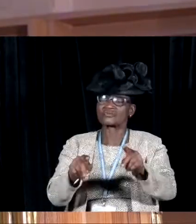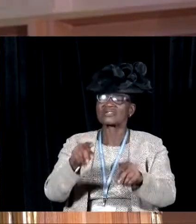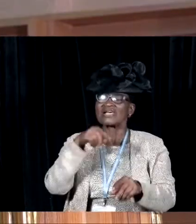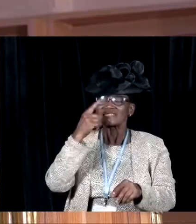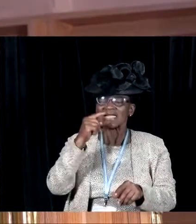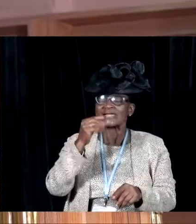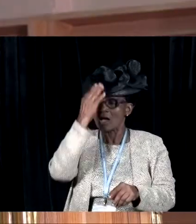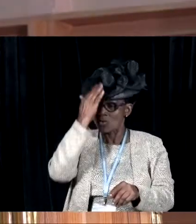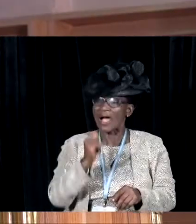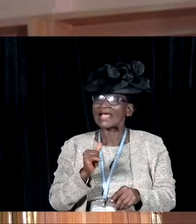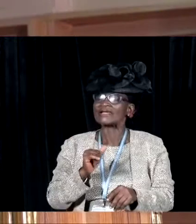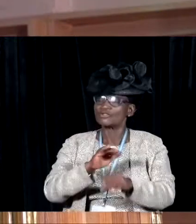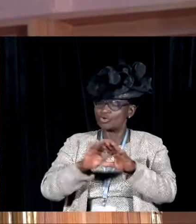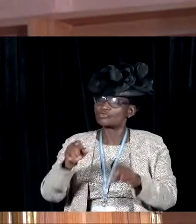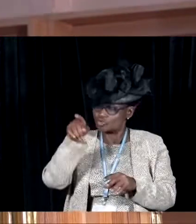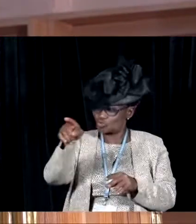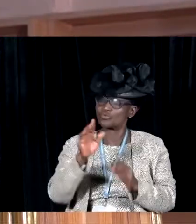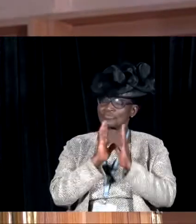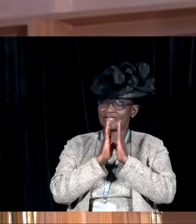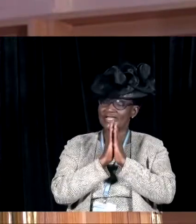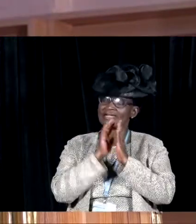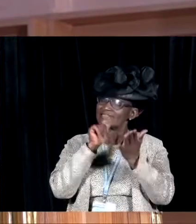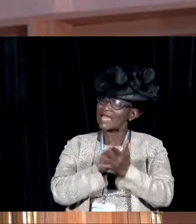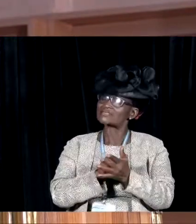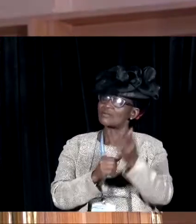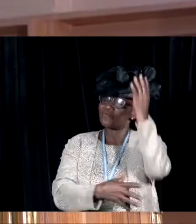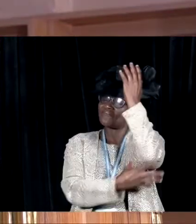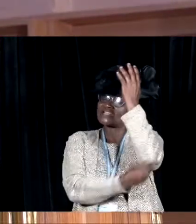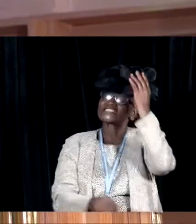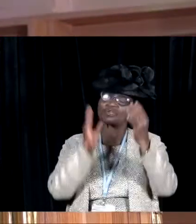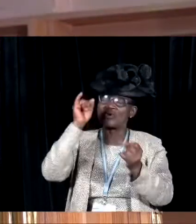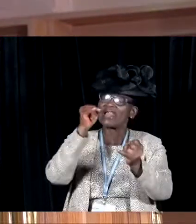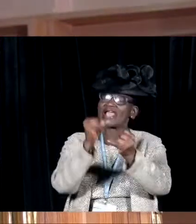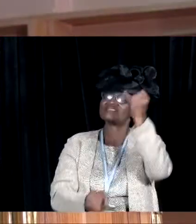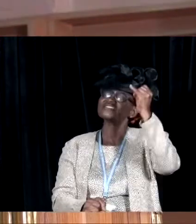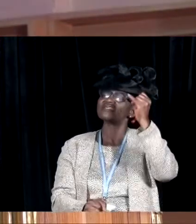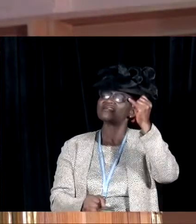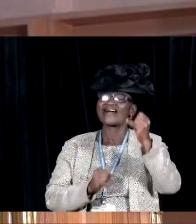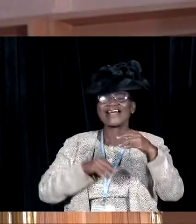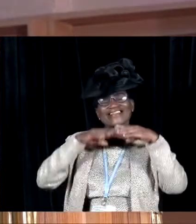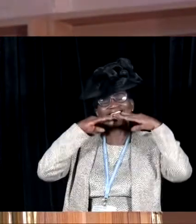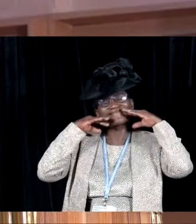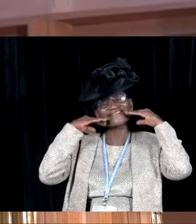why don't you pray that poverty may end? I laughed.